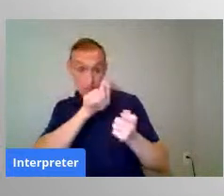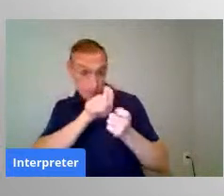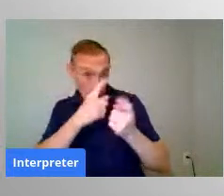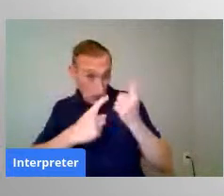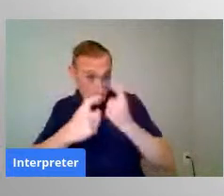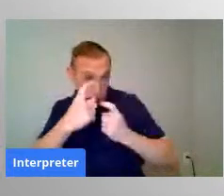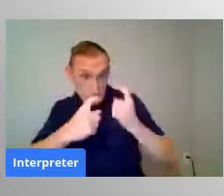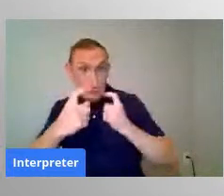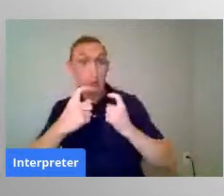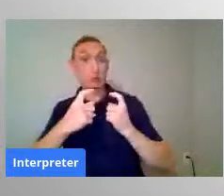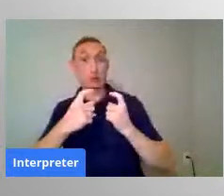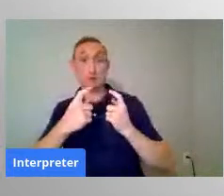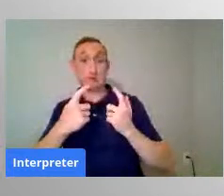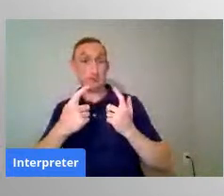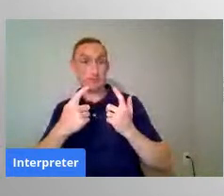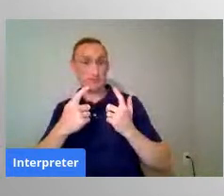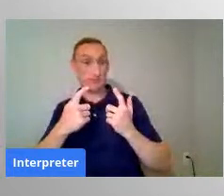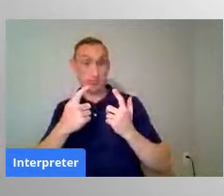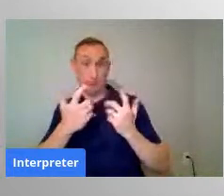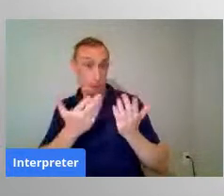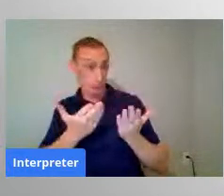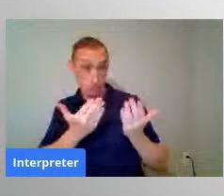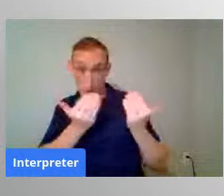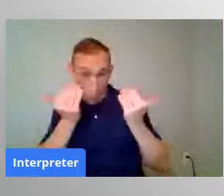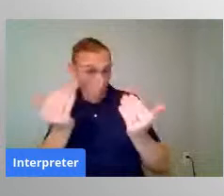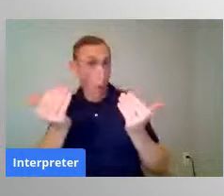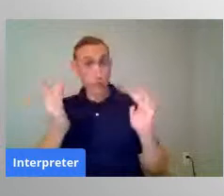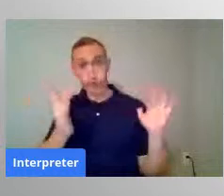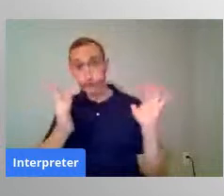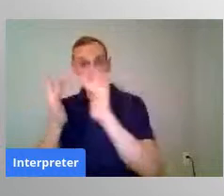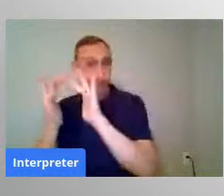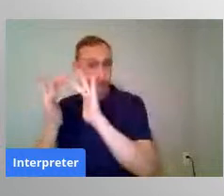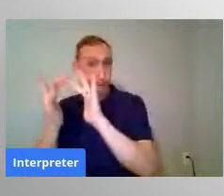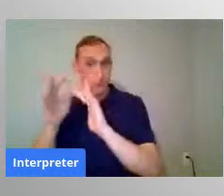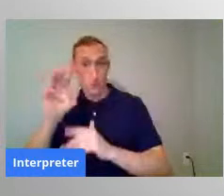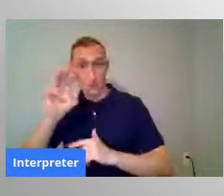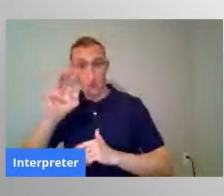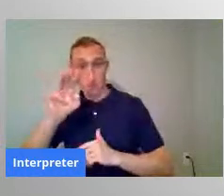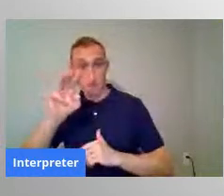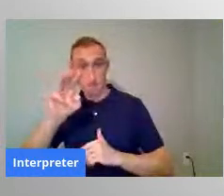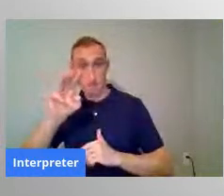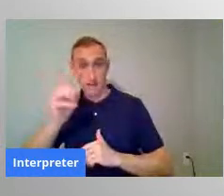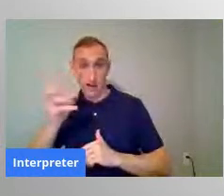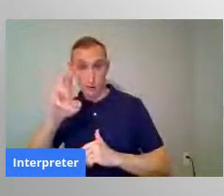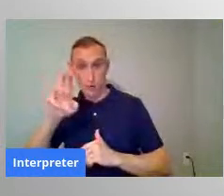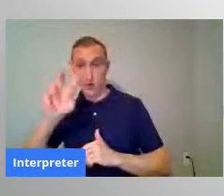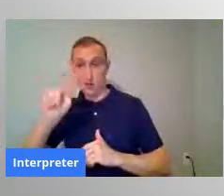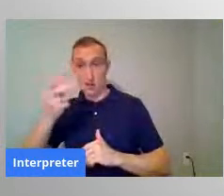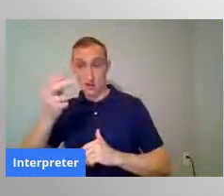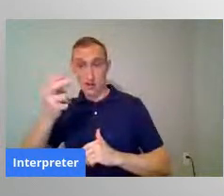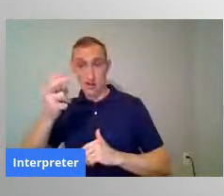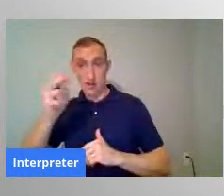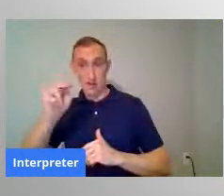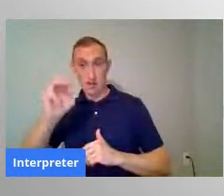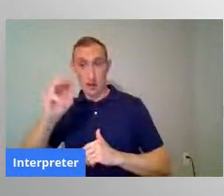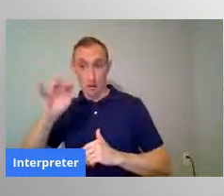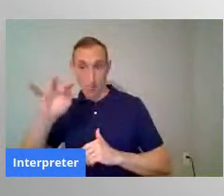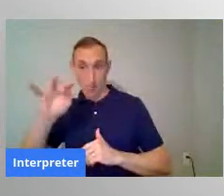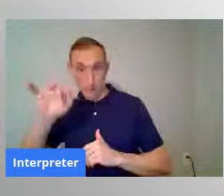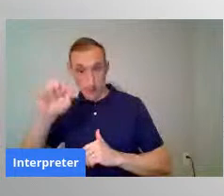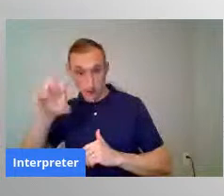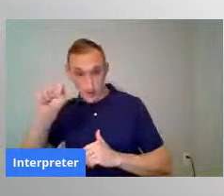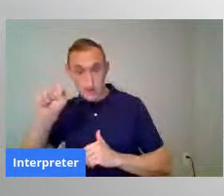directly to Dr. Thomas. And, you know, any concerns that you hear, any